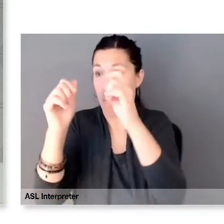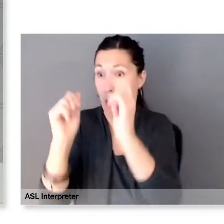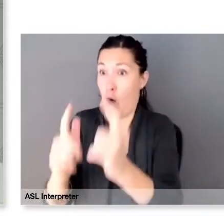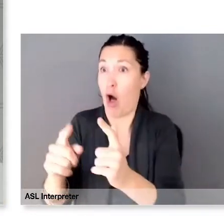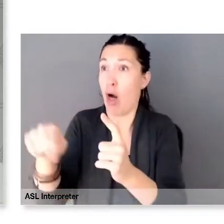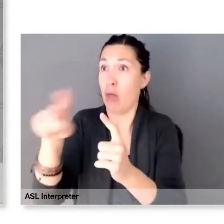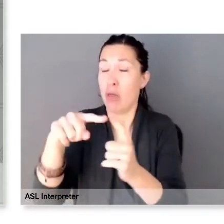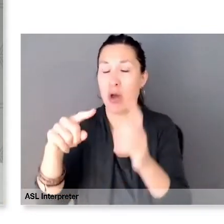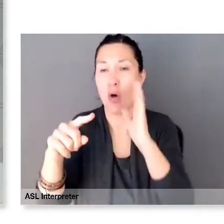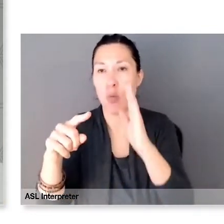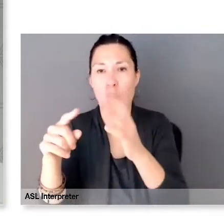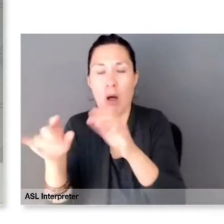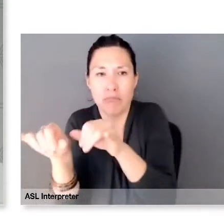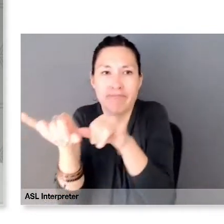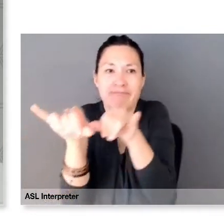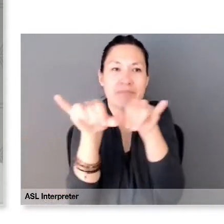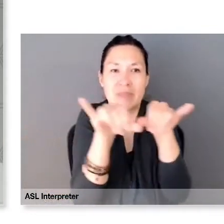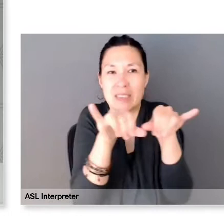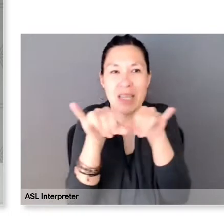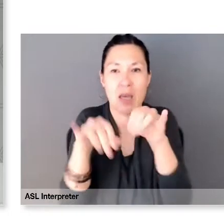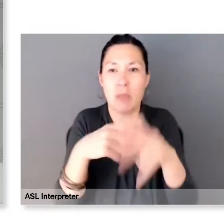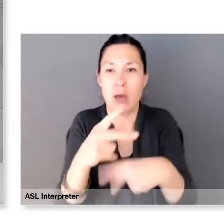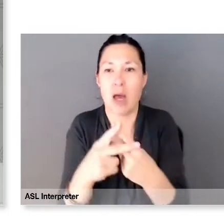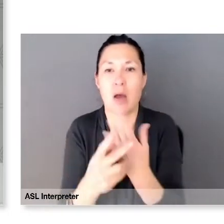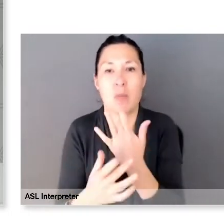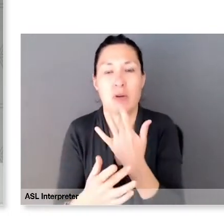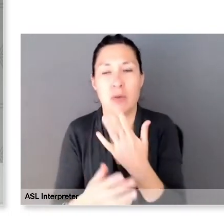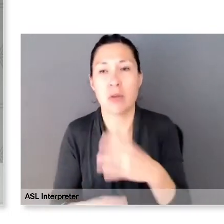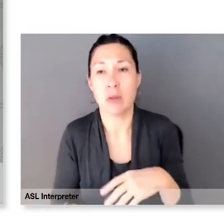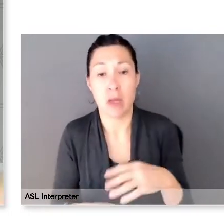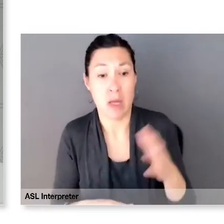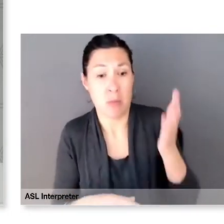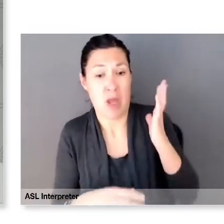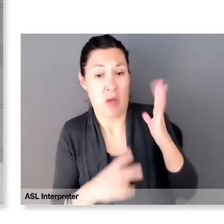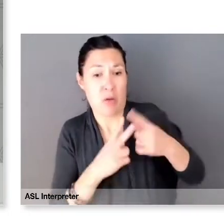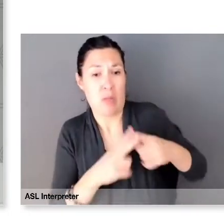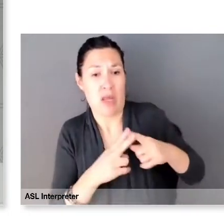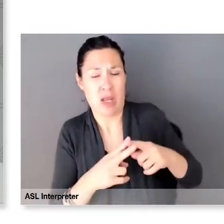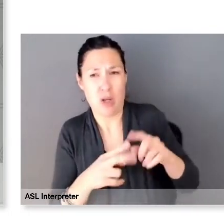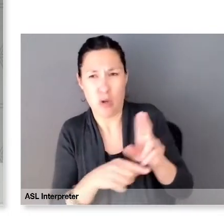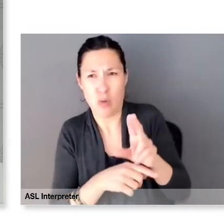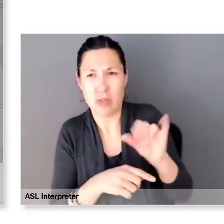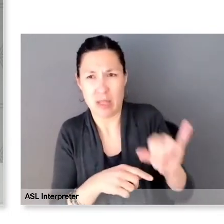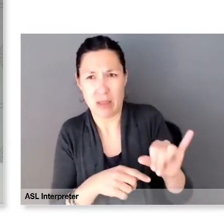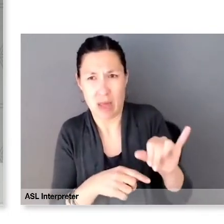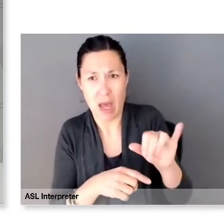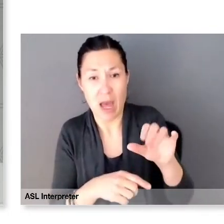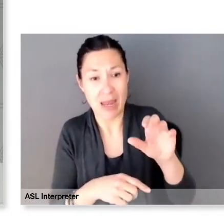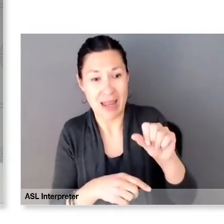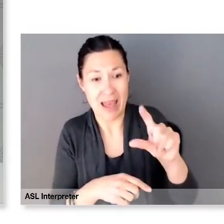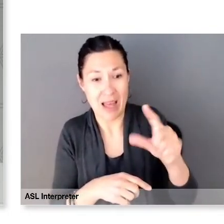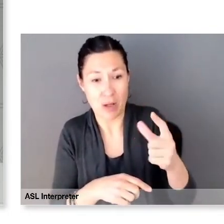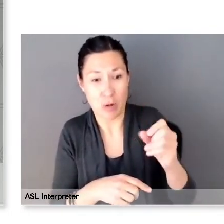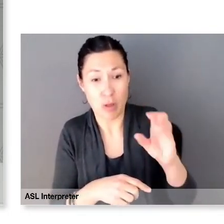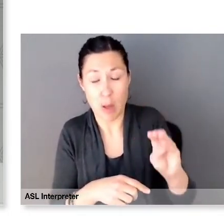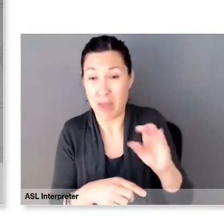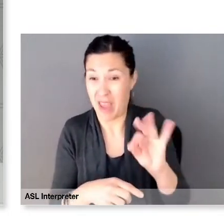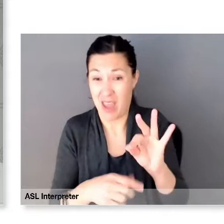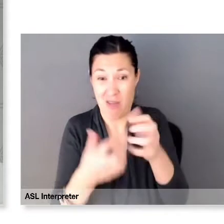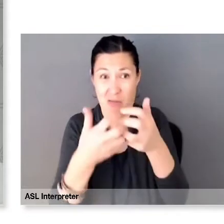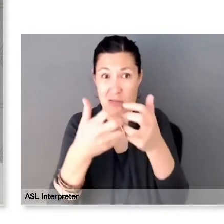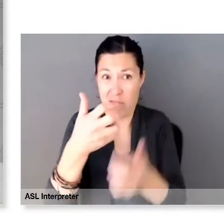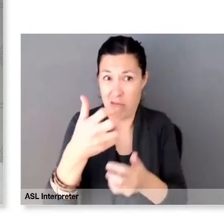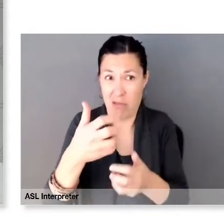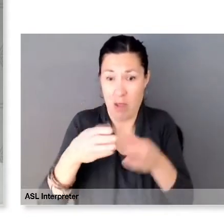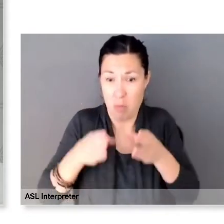fact, in the early literature around collaborative filtering algorithms, people who didn't fit neatly into the rubric were called